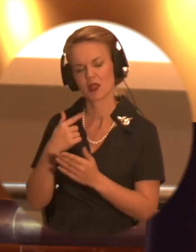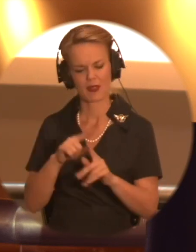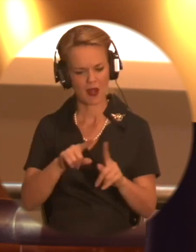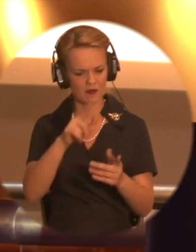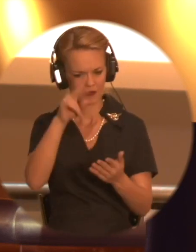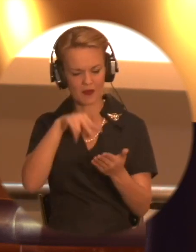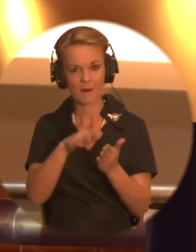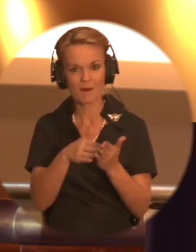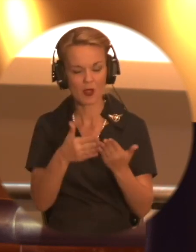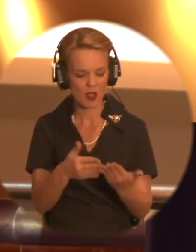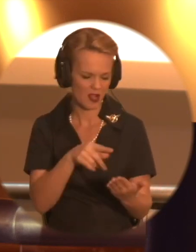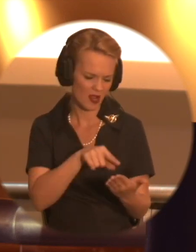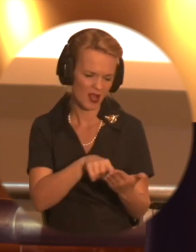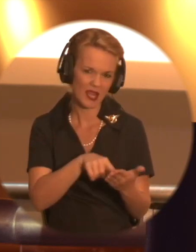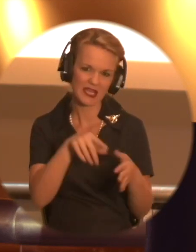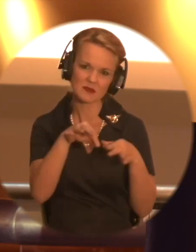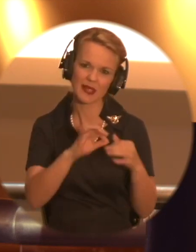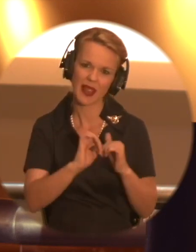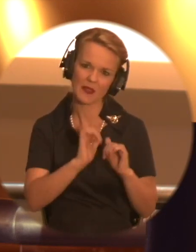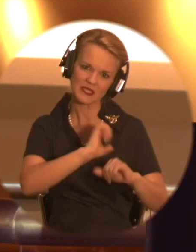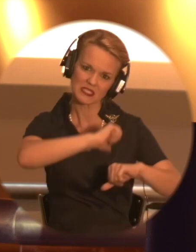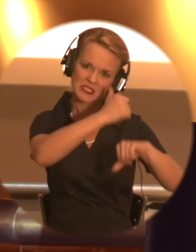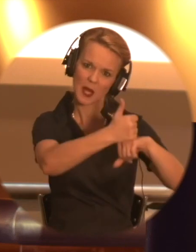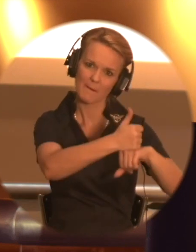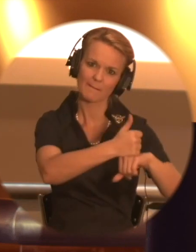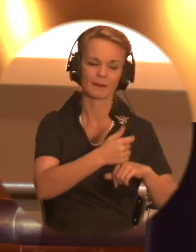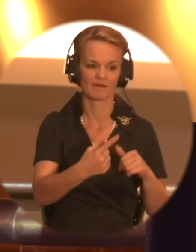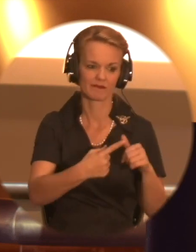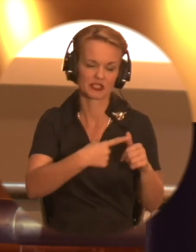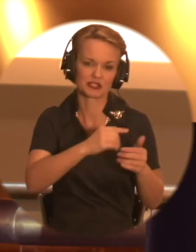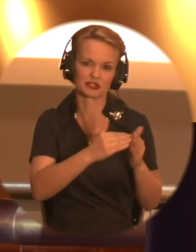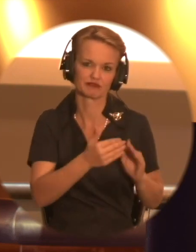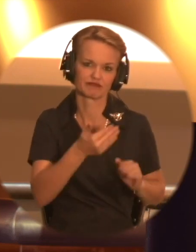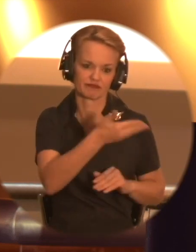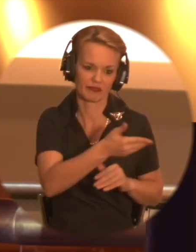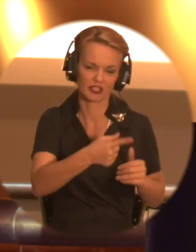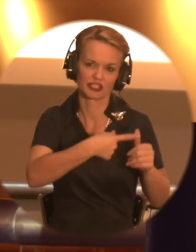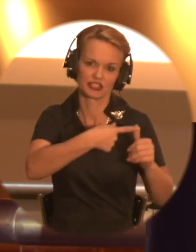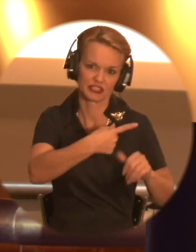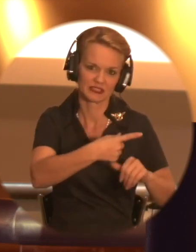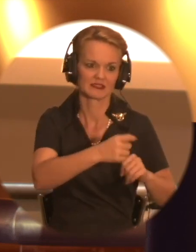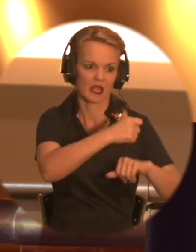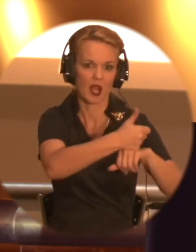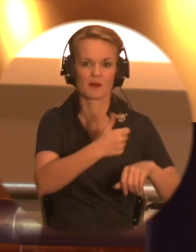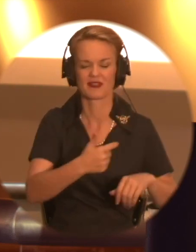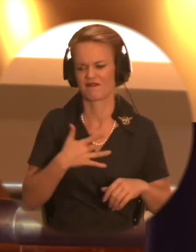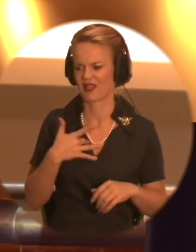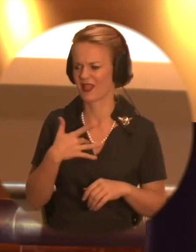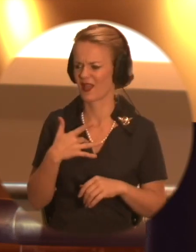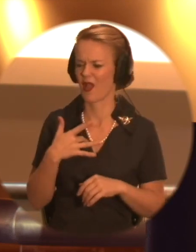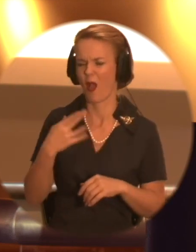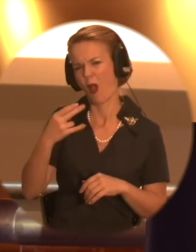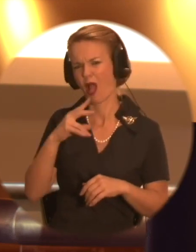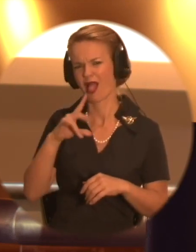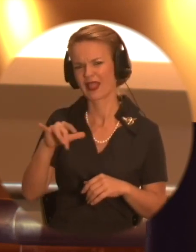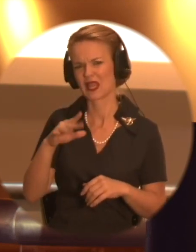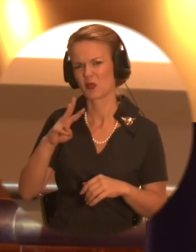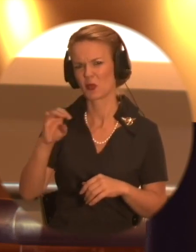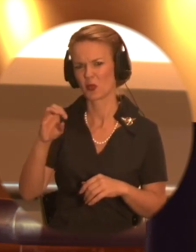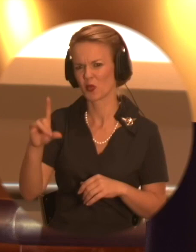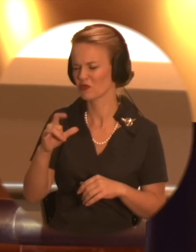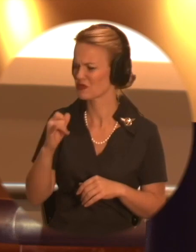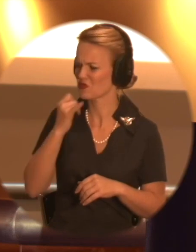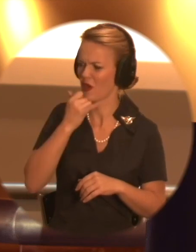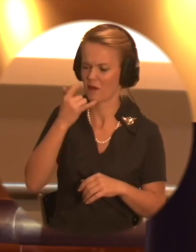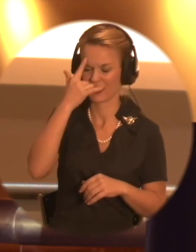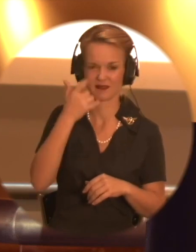found out about how Vegas was started, and it was a guy that was like, felt he was very wronged by Hollywood. He wanted to be an actor, and they said, dude, you can't